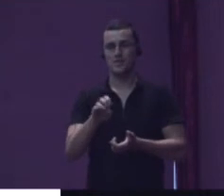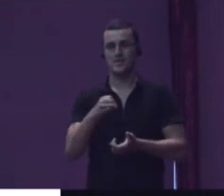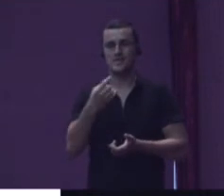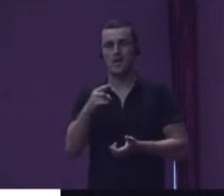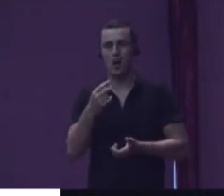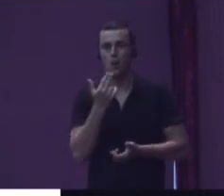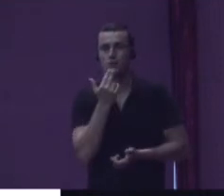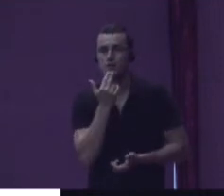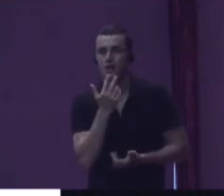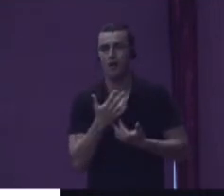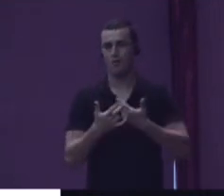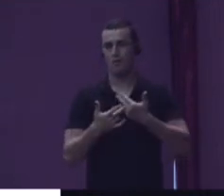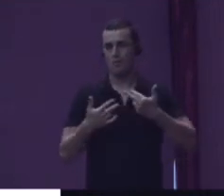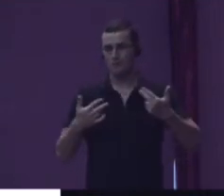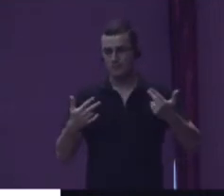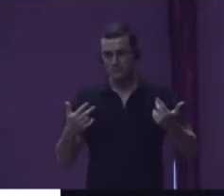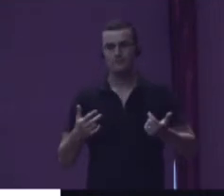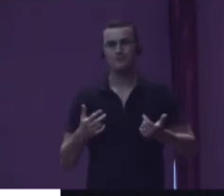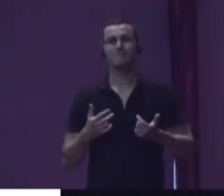the structural